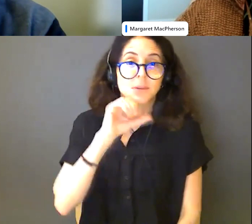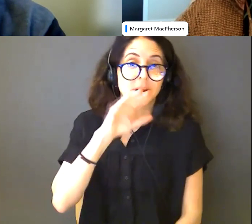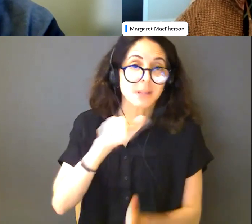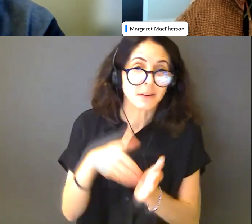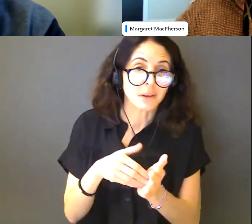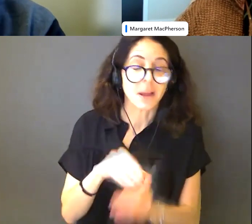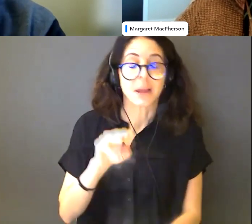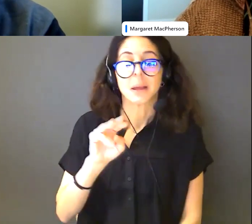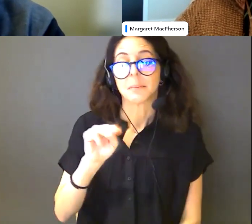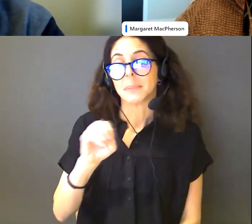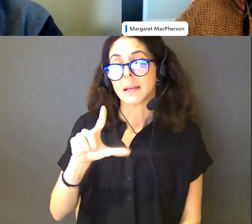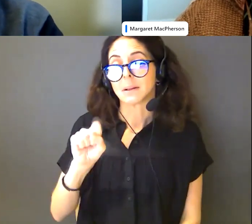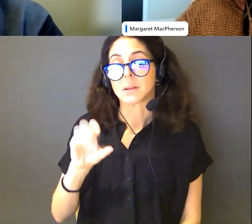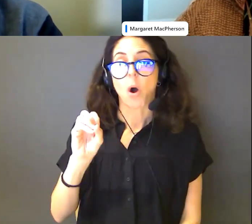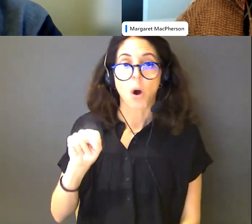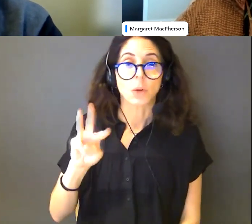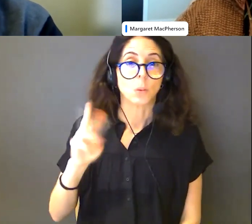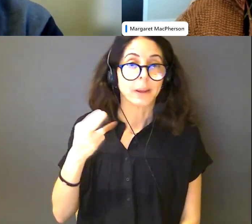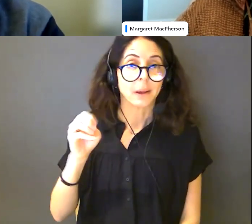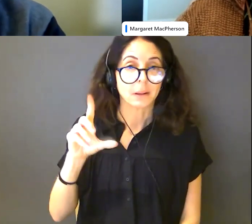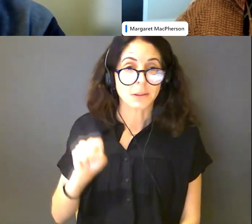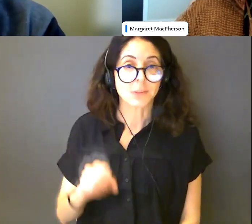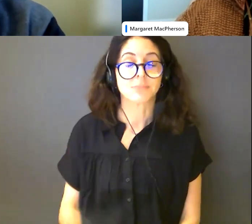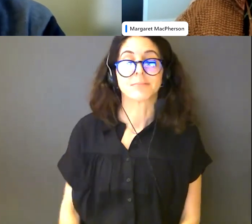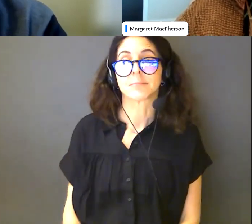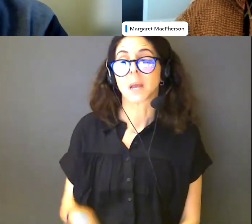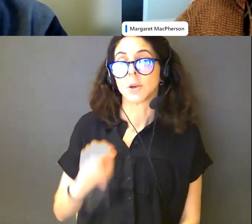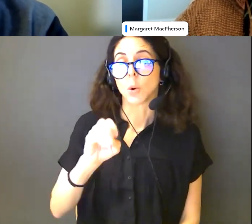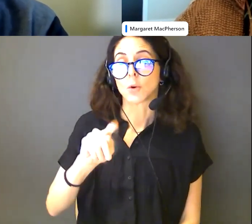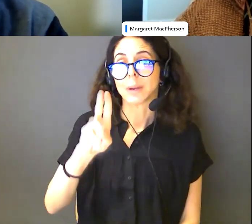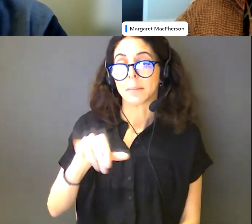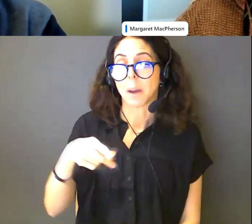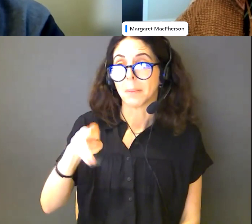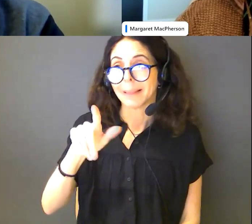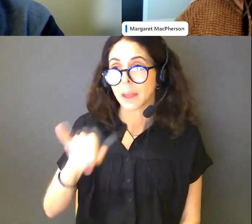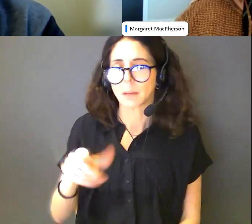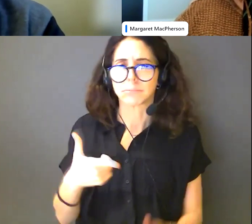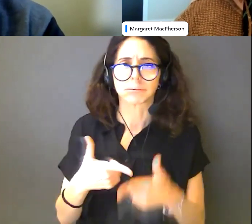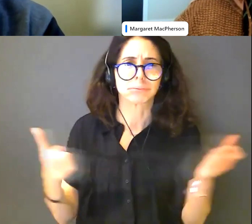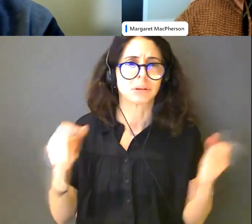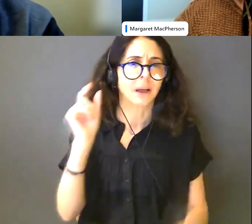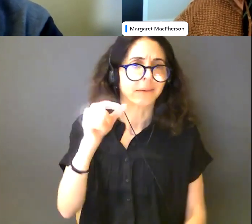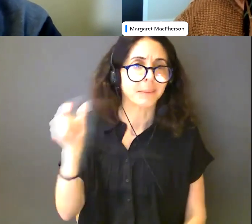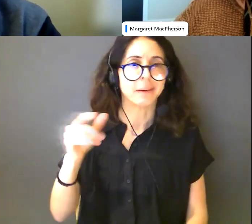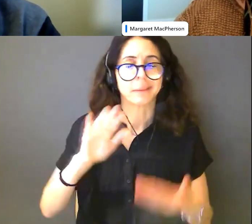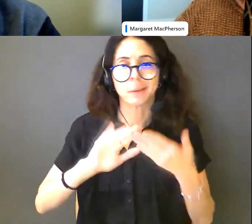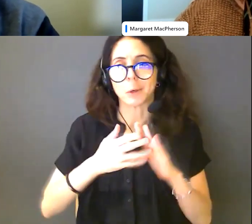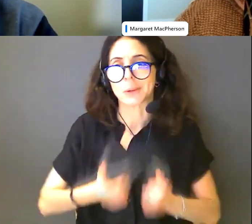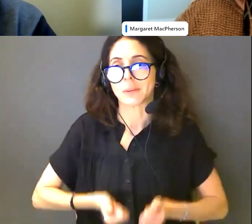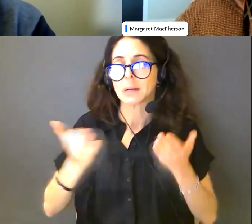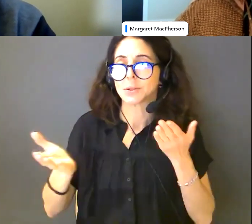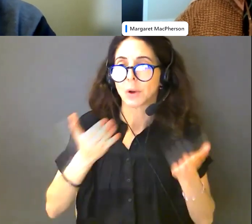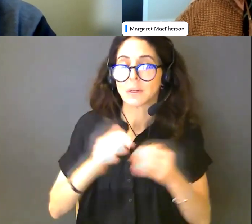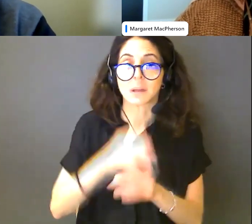Wheels, bankers, lawyers, notaries, pharmacists, local government, community living services,